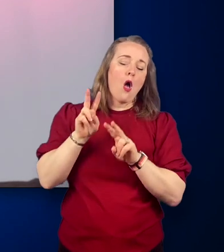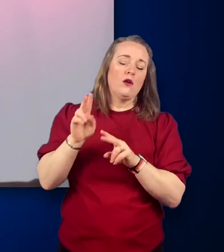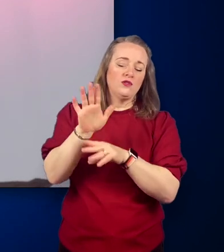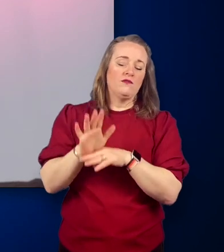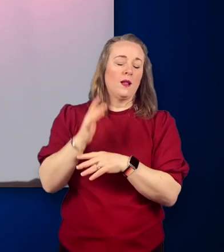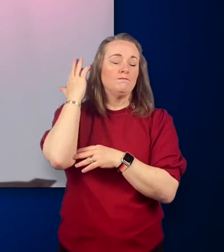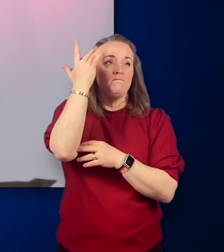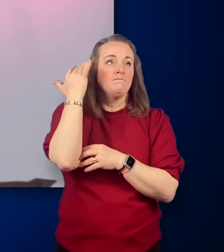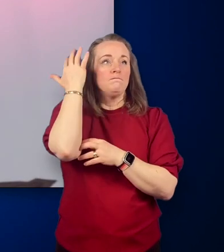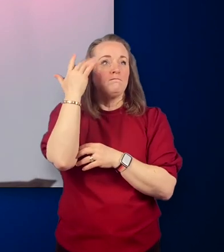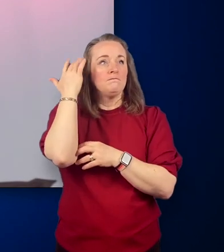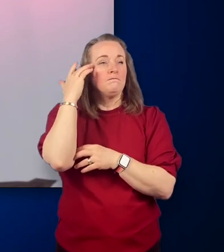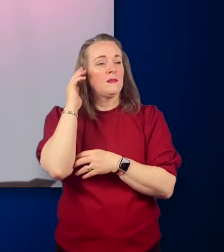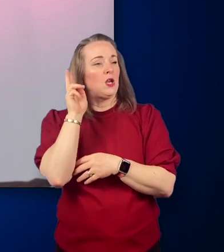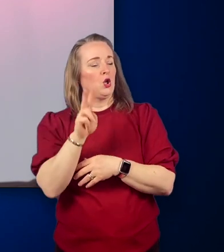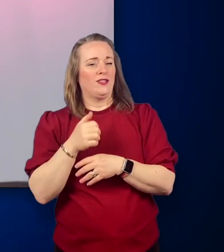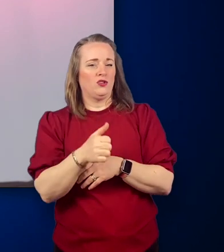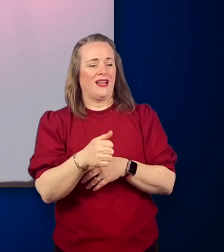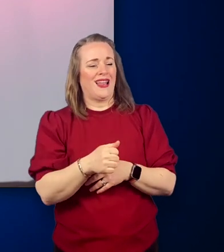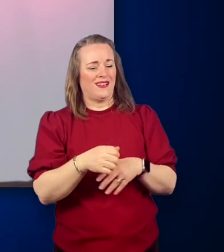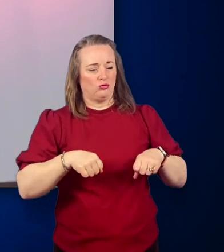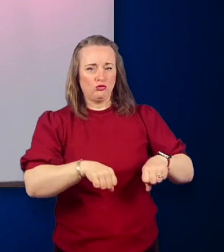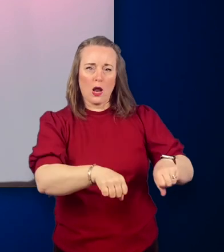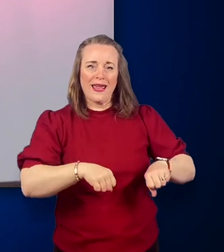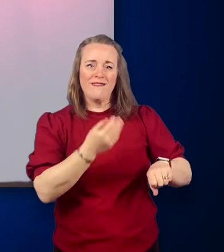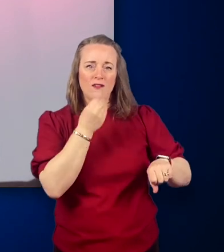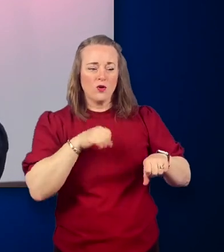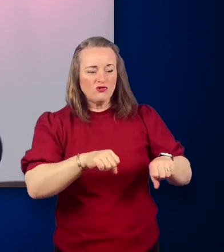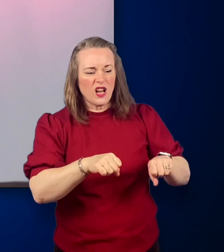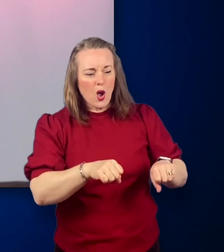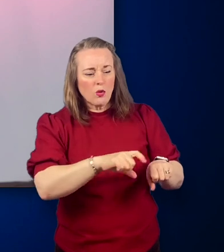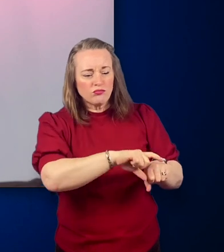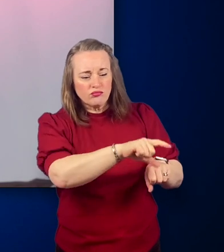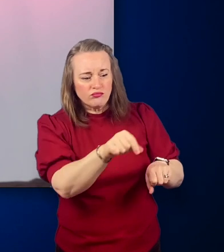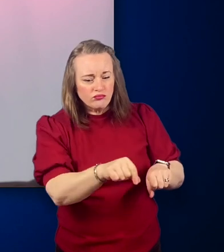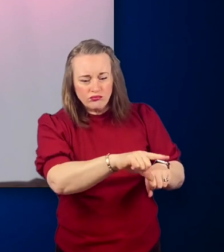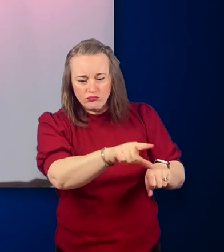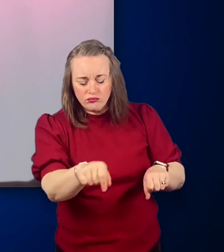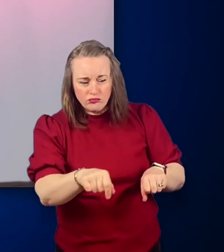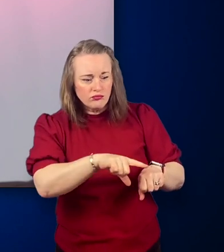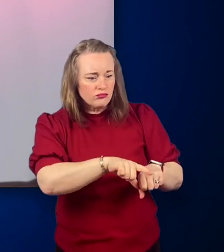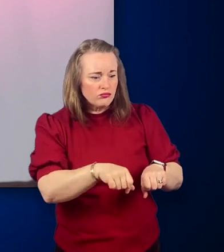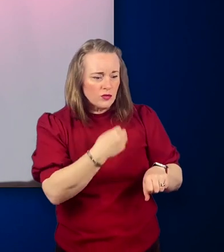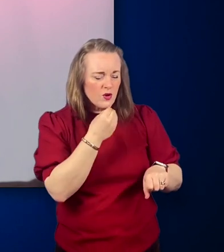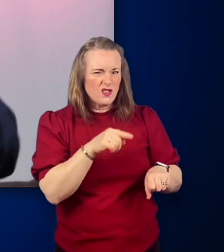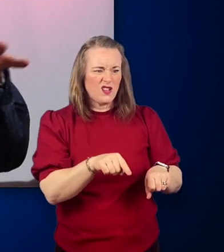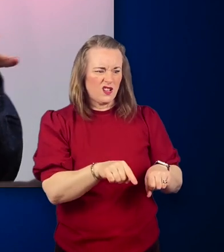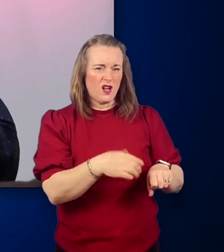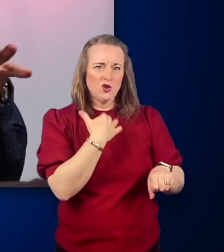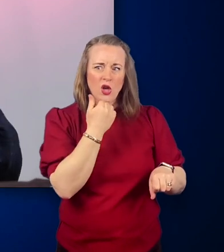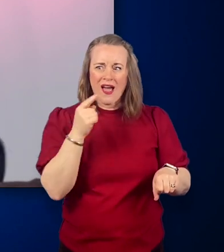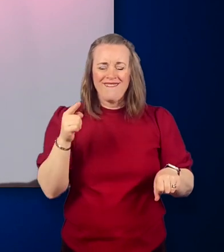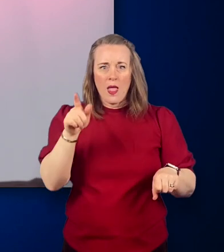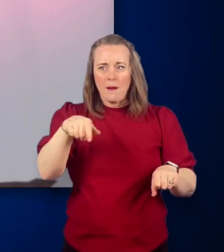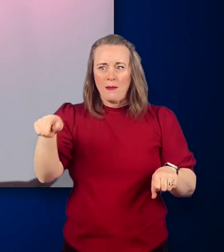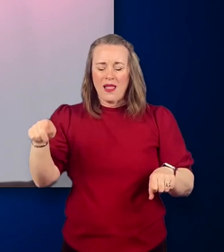at the amount of croissants that he had on his trolley. And he thought, I've not got enough croissants for all these people